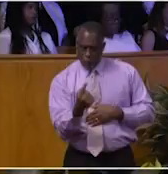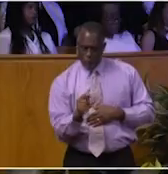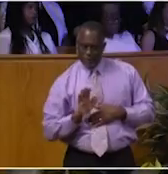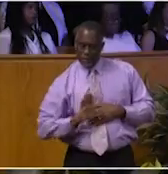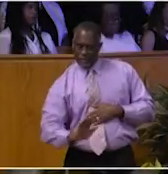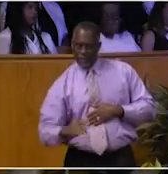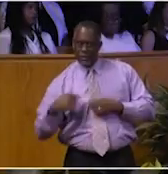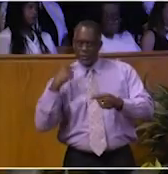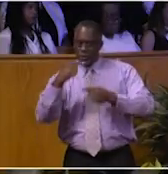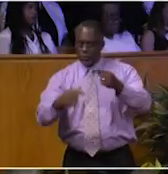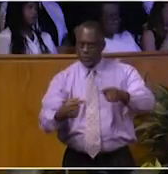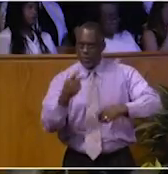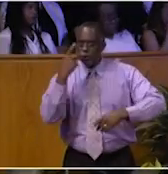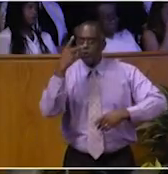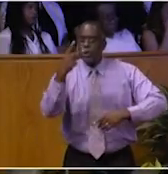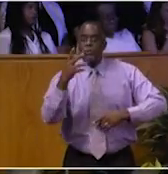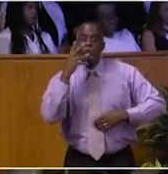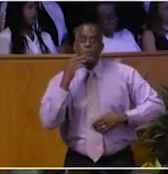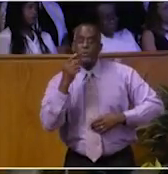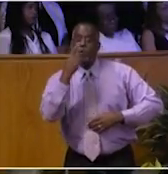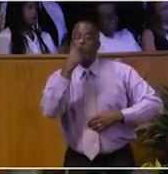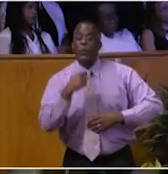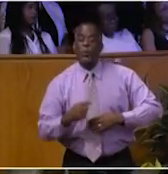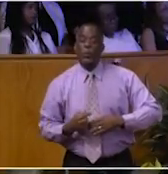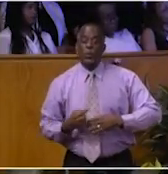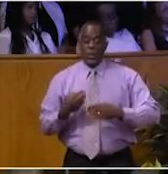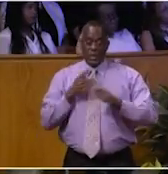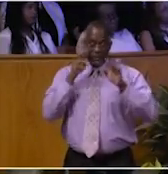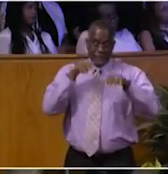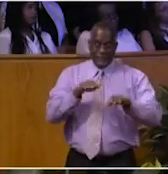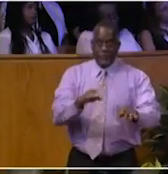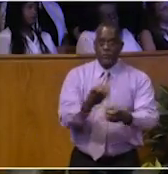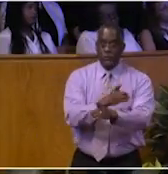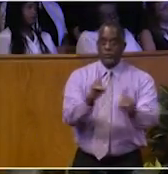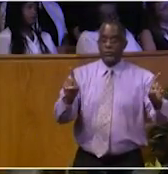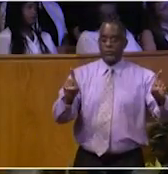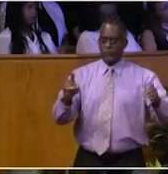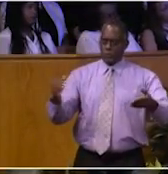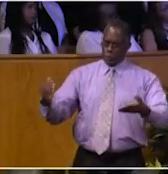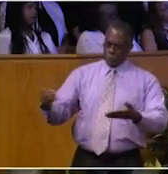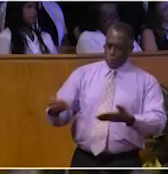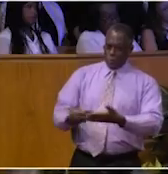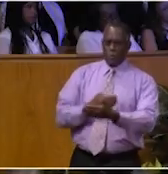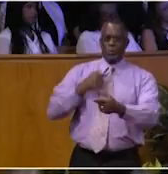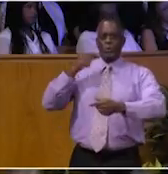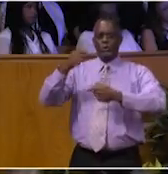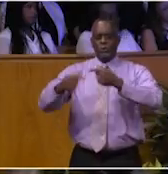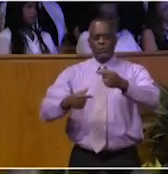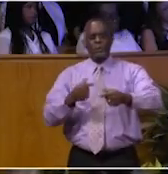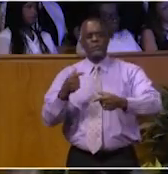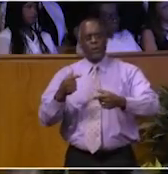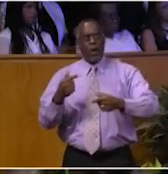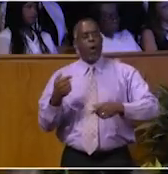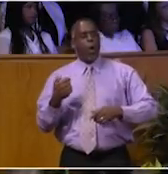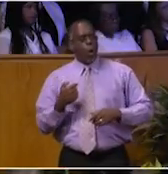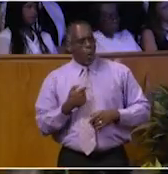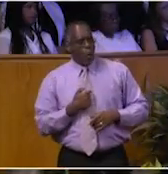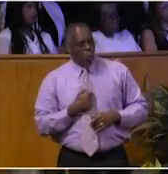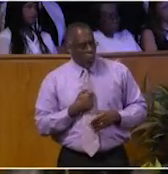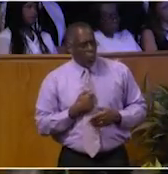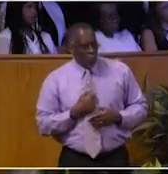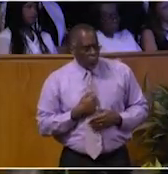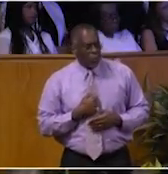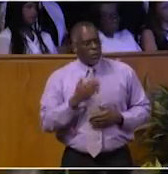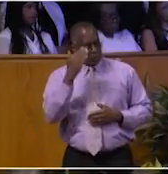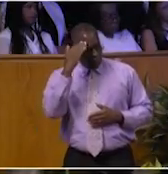seen the Red Sea deliverance. This new Joshua generation had only heard about the great escape from